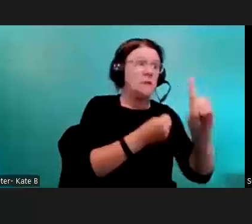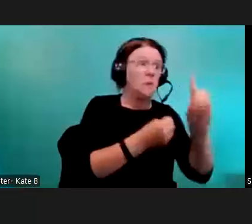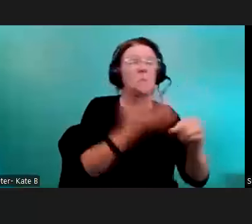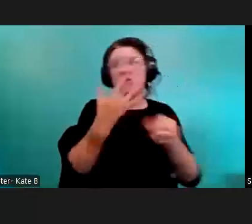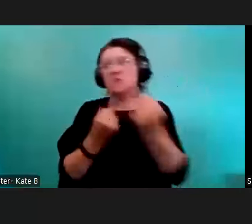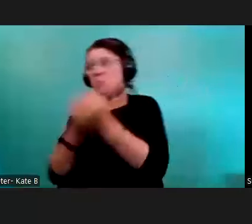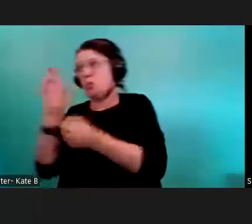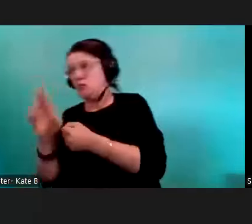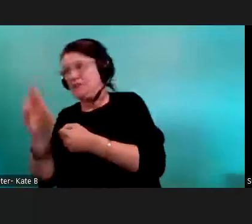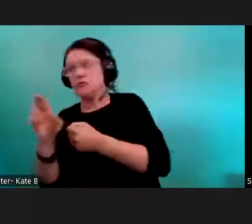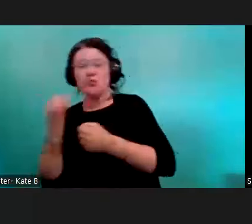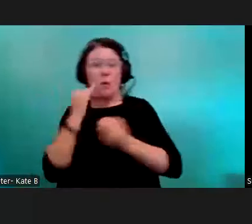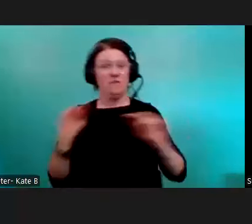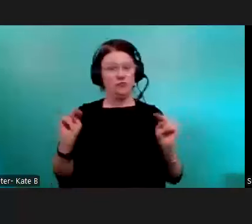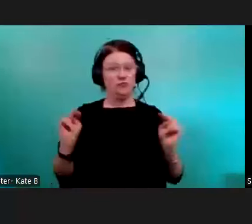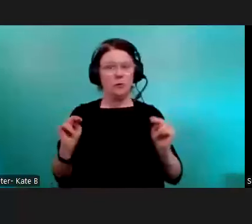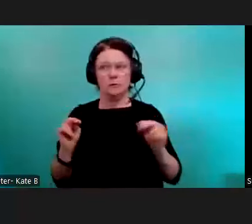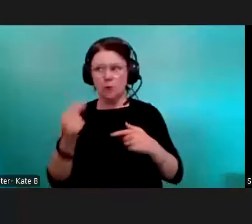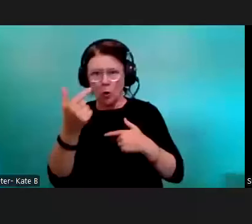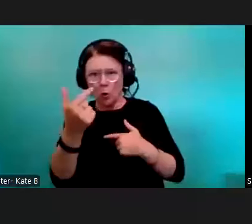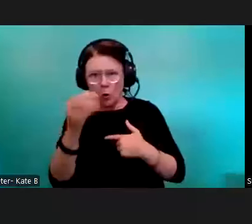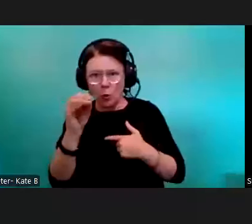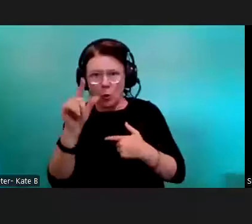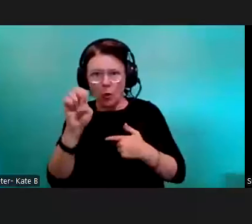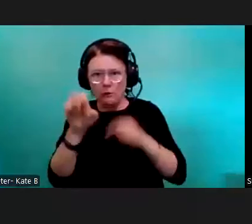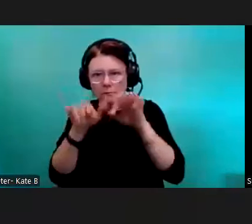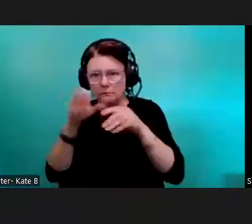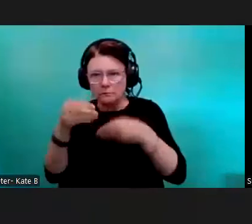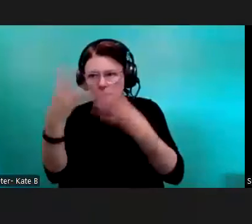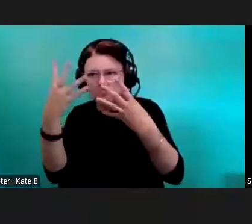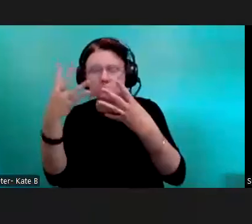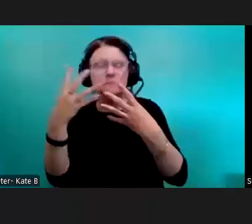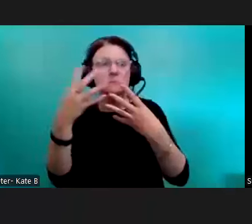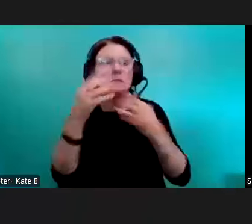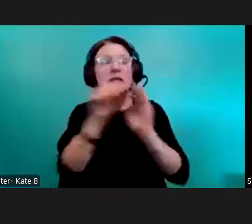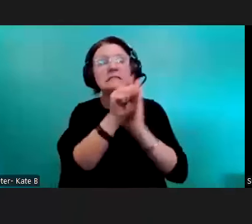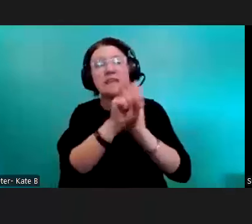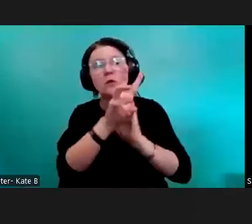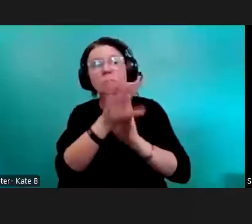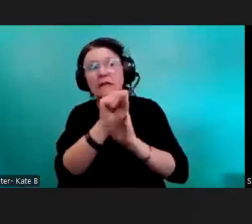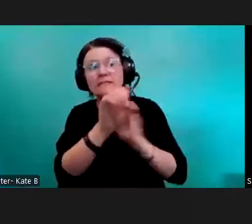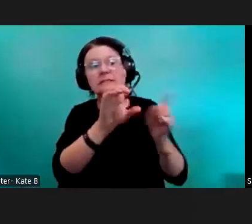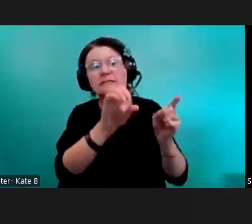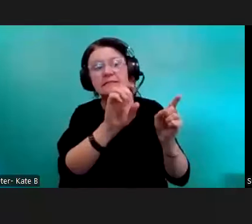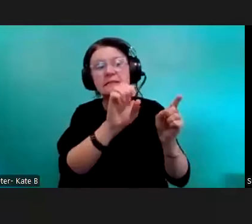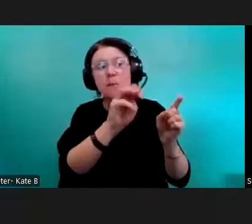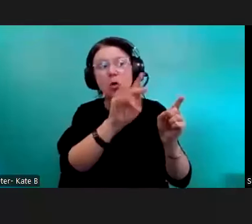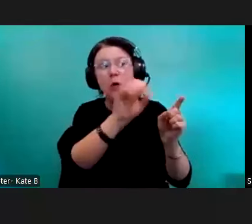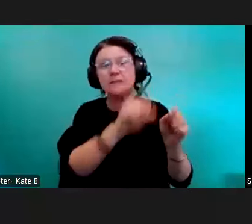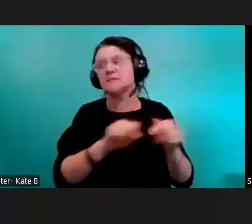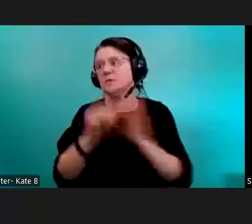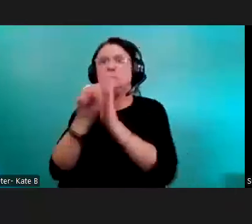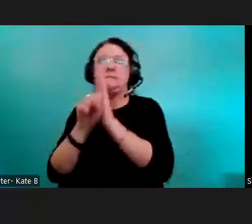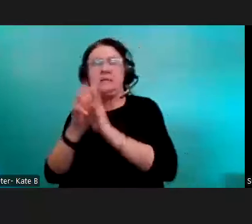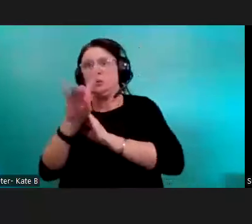some research. You can Google, the the state party, you can Google the county party. They have links on, how